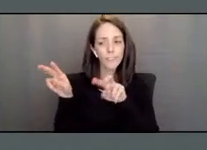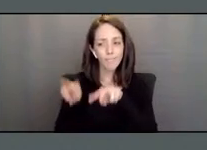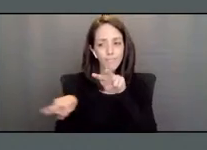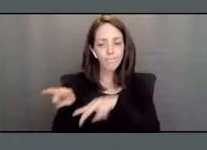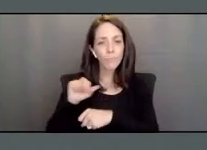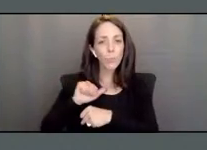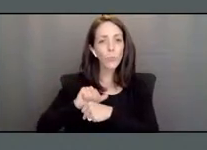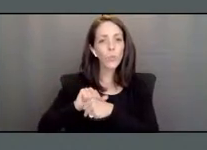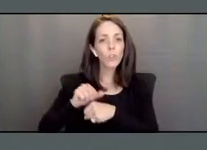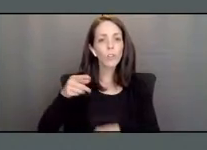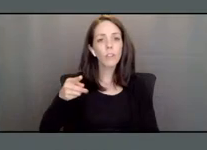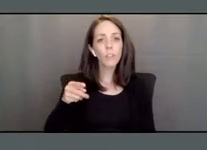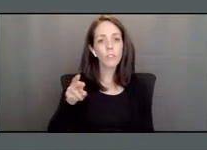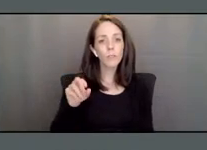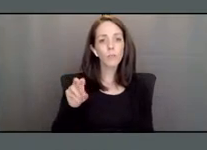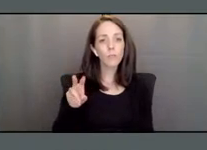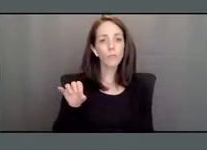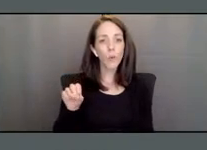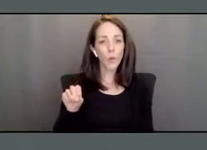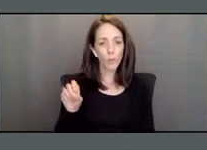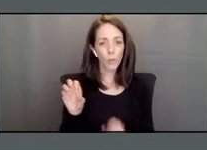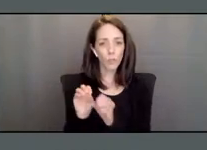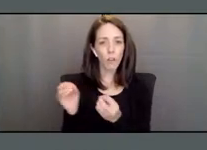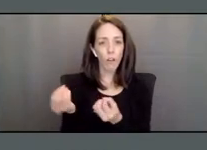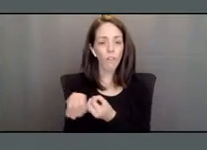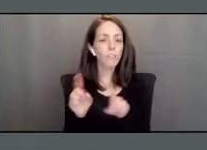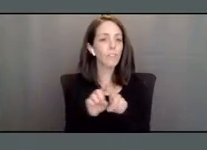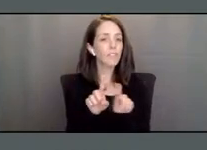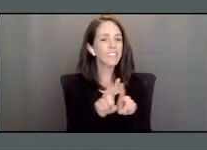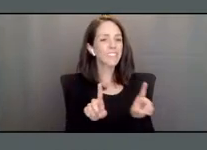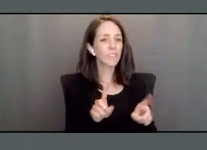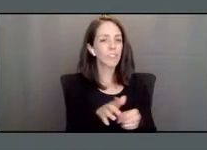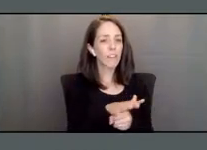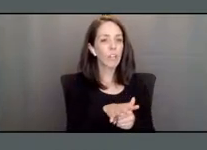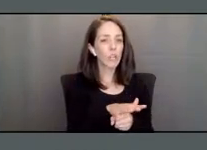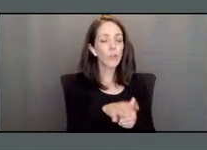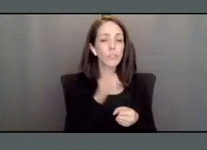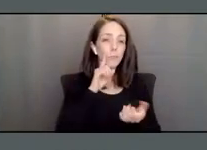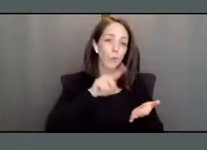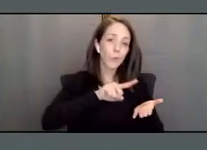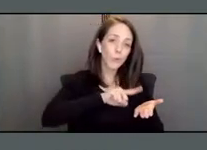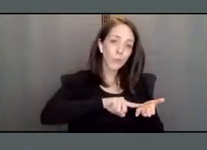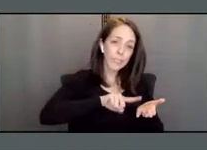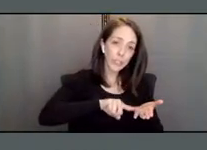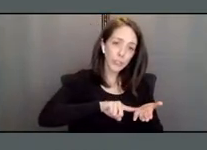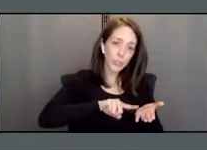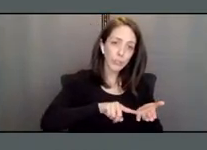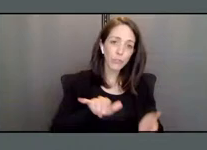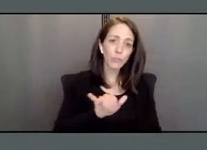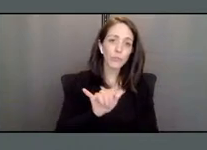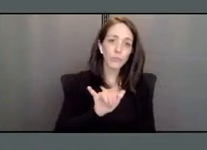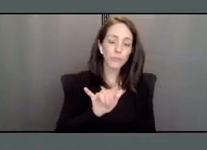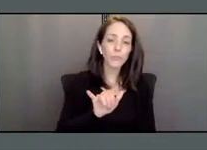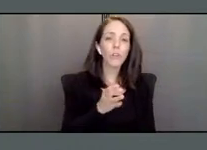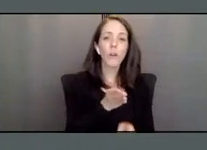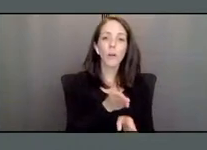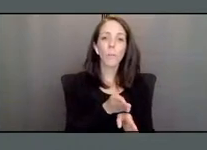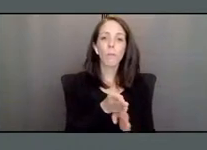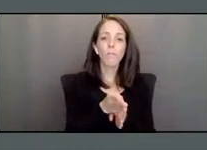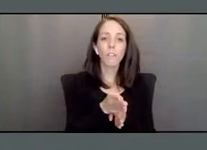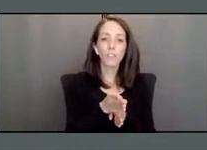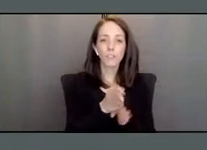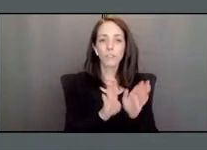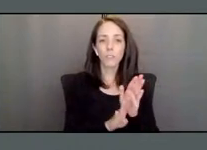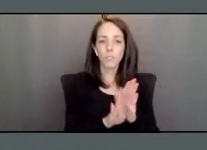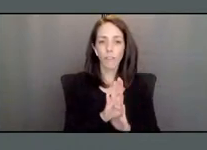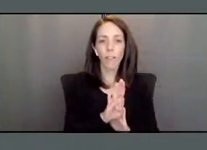well as in the different areas like in the research arm, is professional development